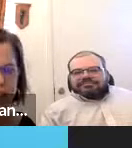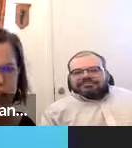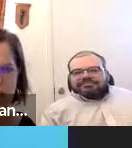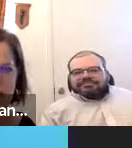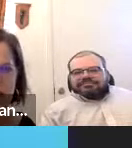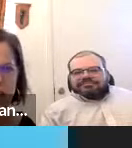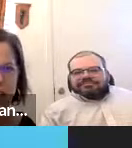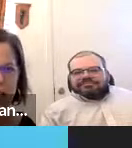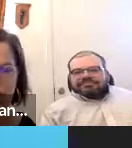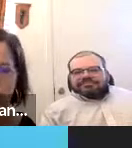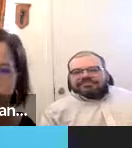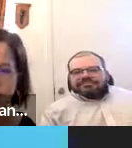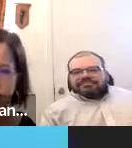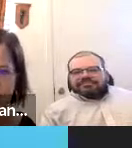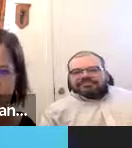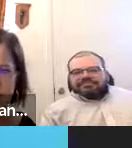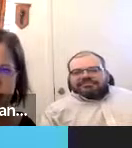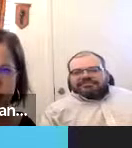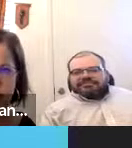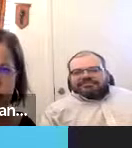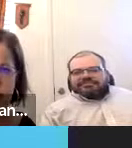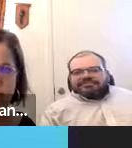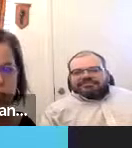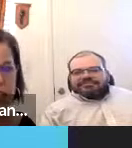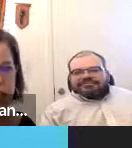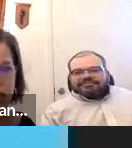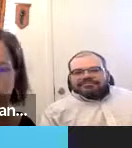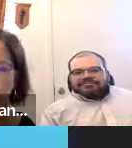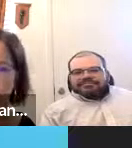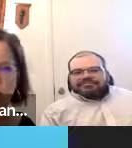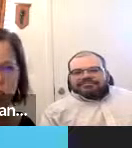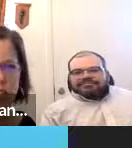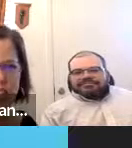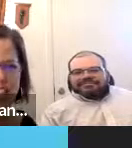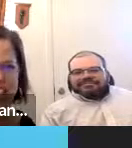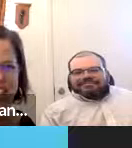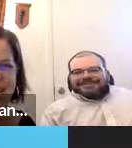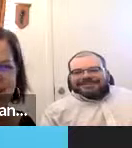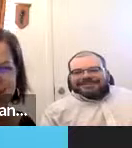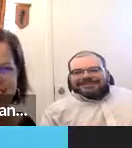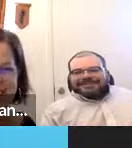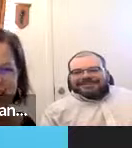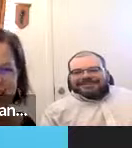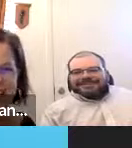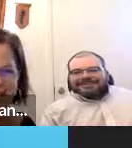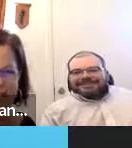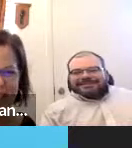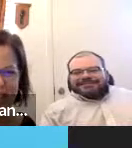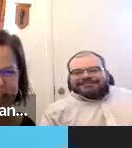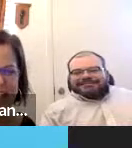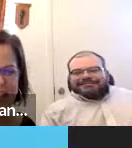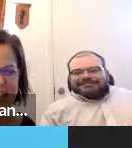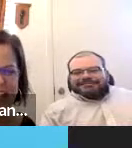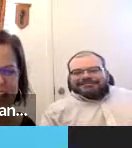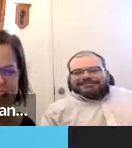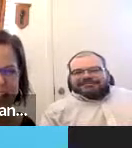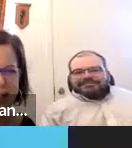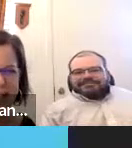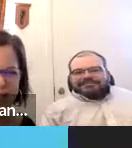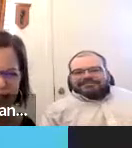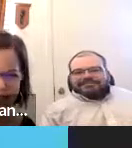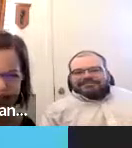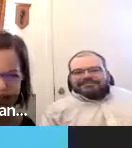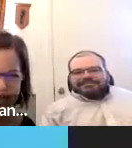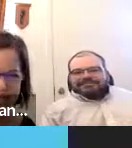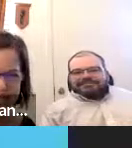navigate that? And I'll be honest to say that we kind of said, we don't know. we're gonna figure that out.